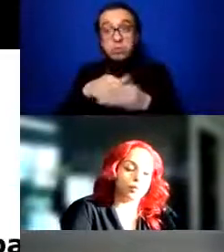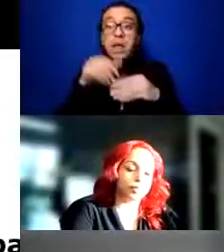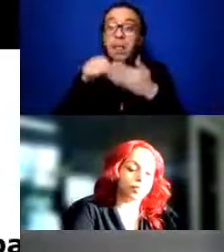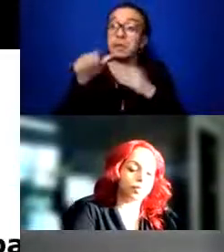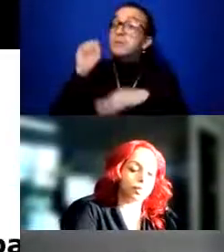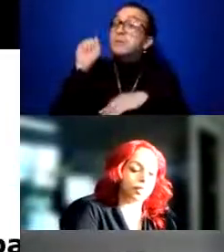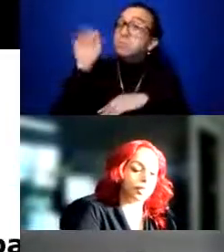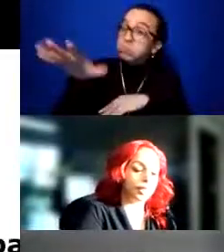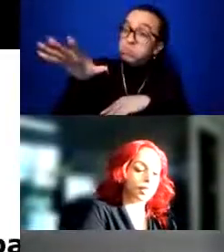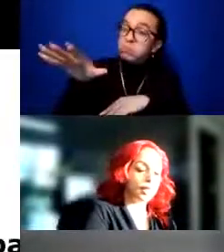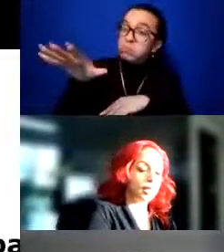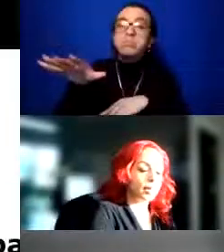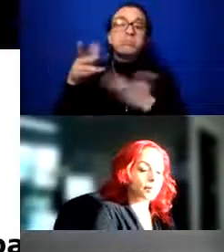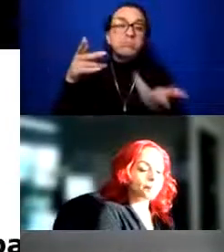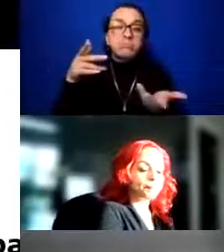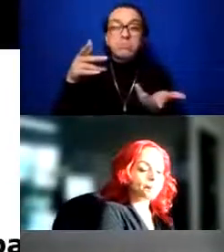post office.